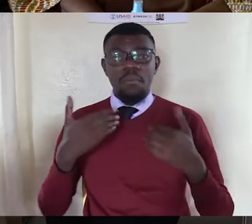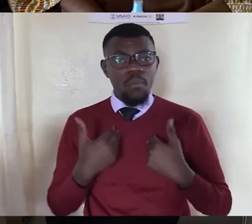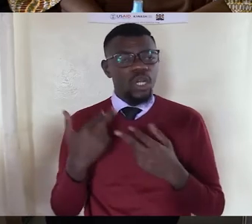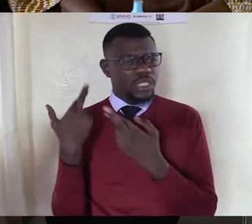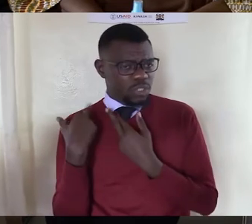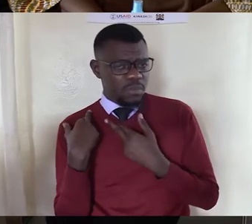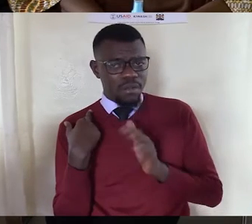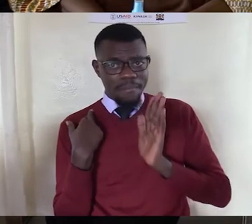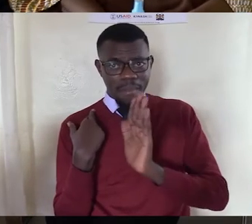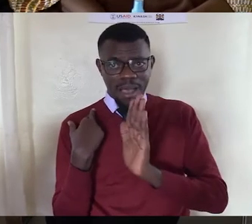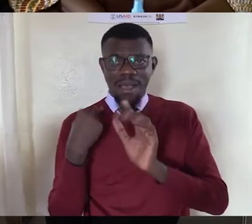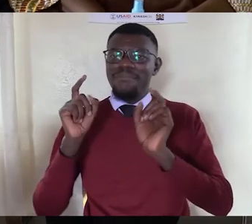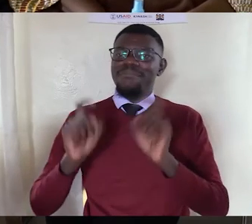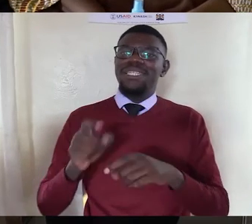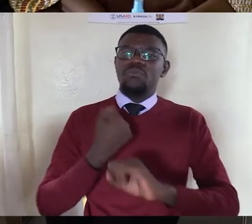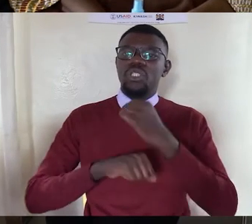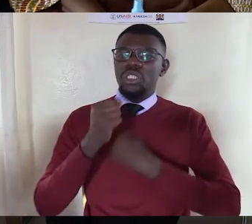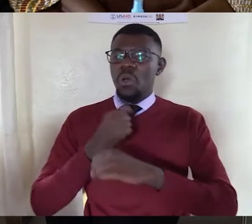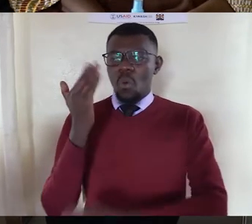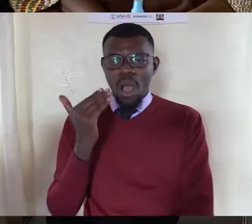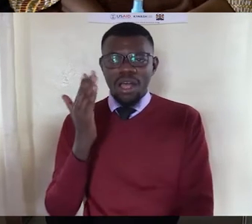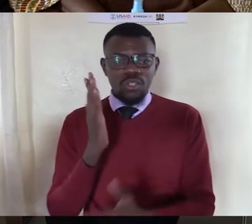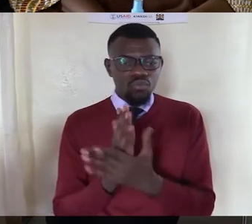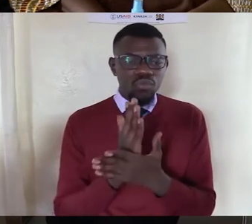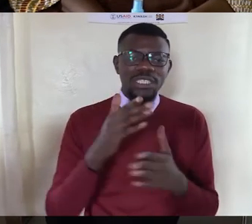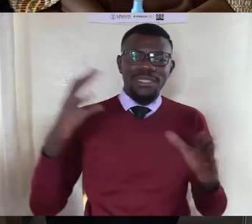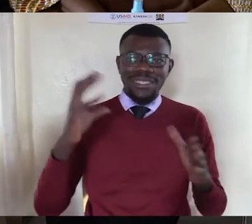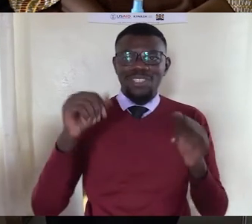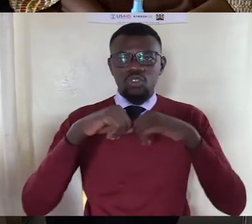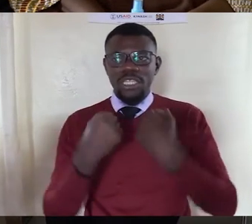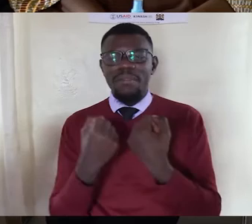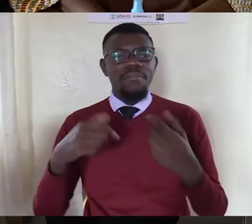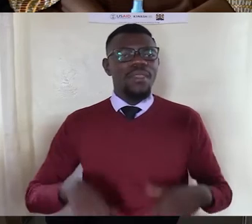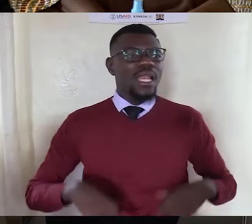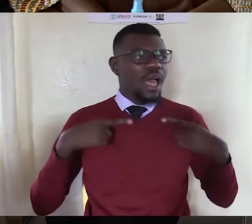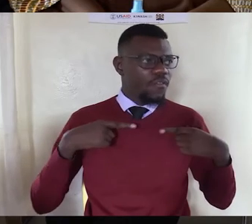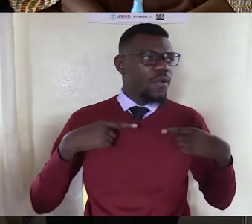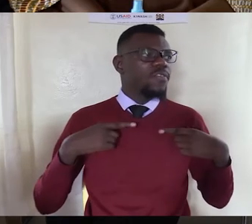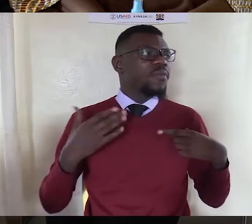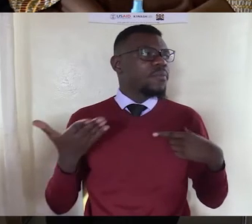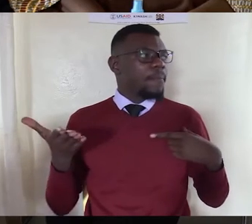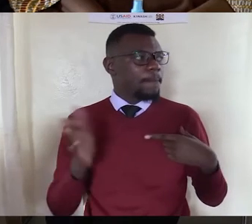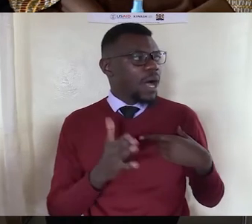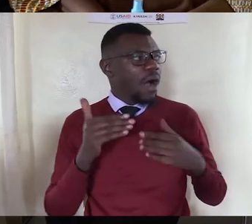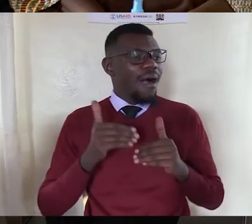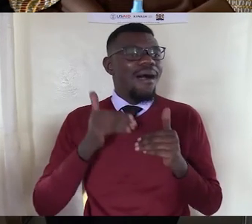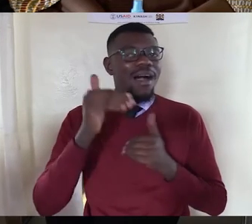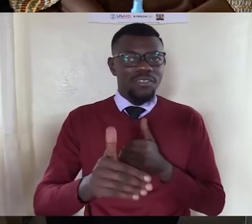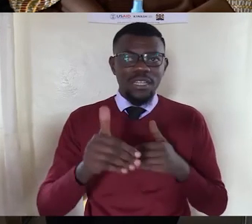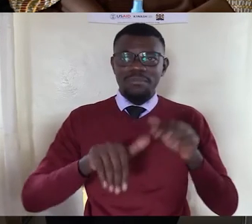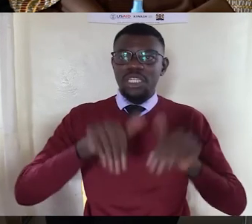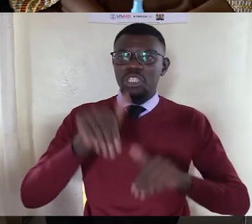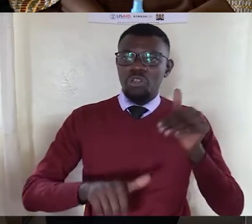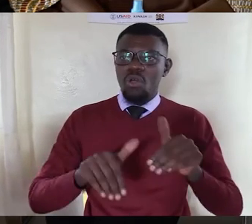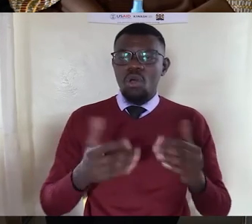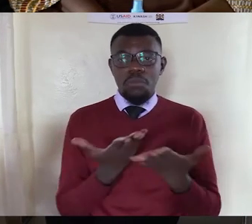take responsibility. Because truth to civil society life and journey, we will be back after this election. We'll